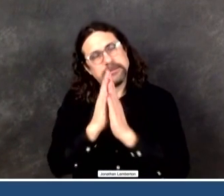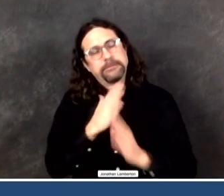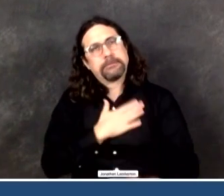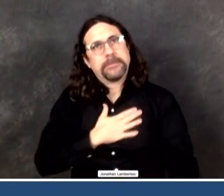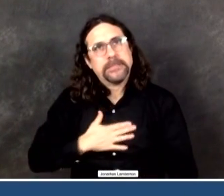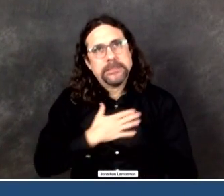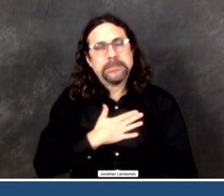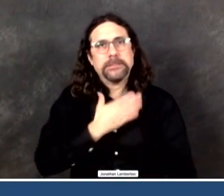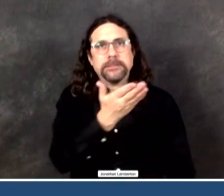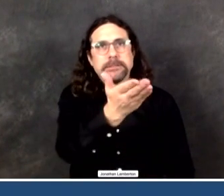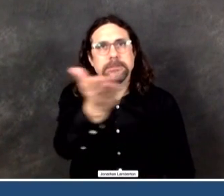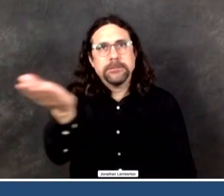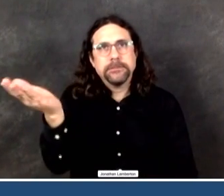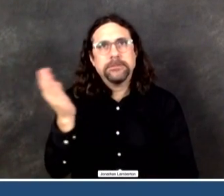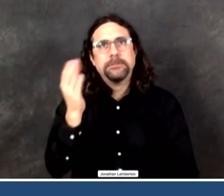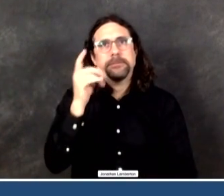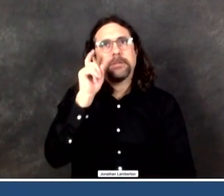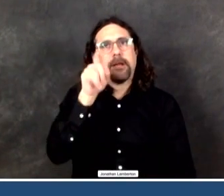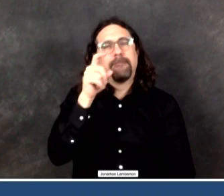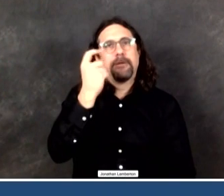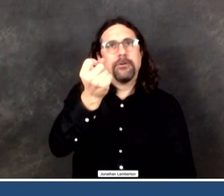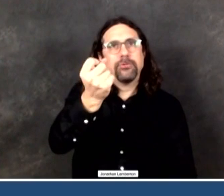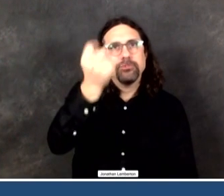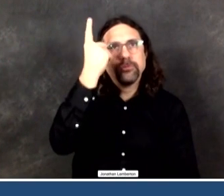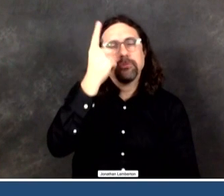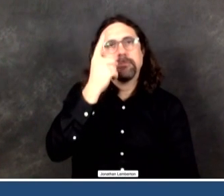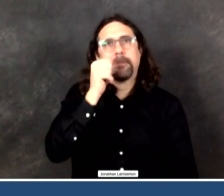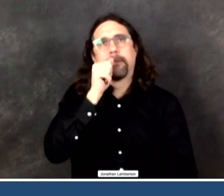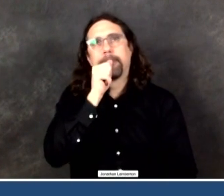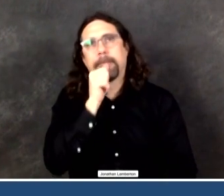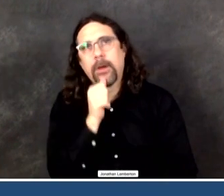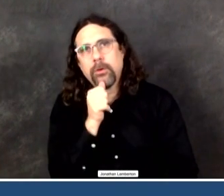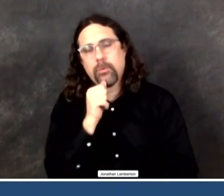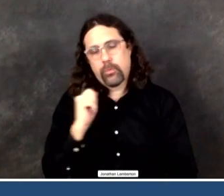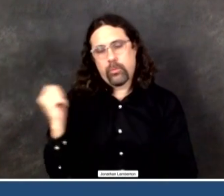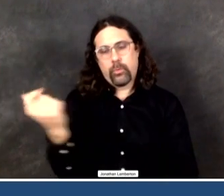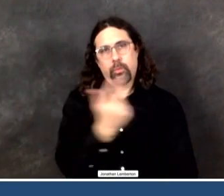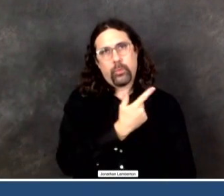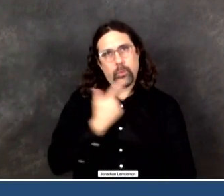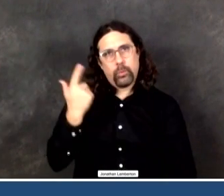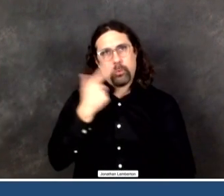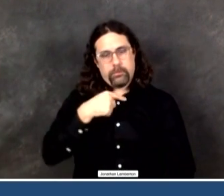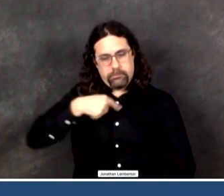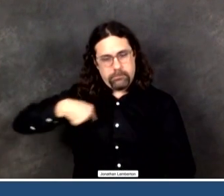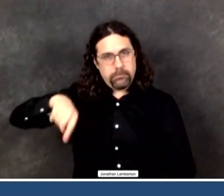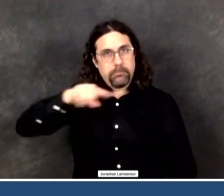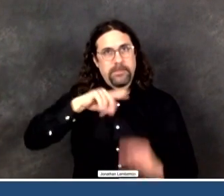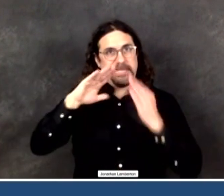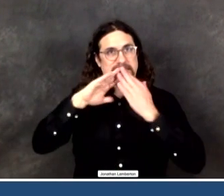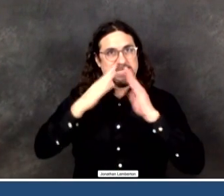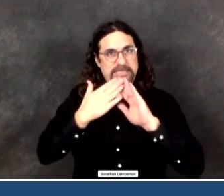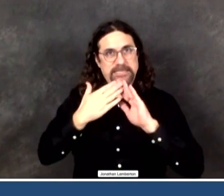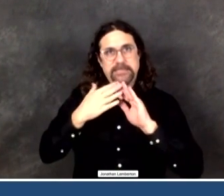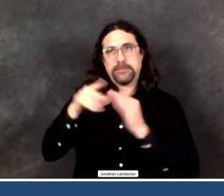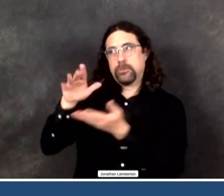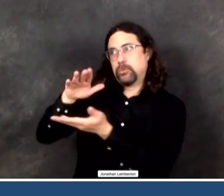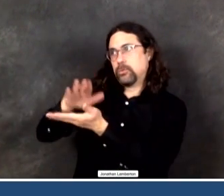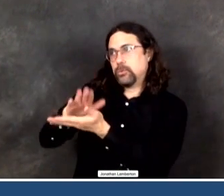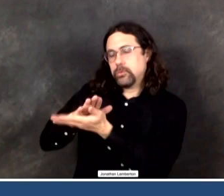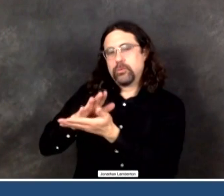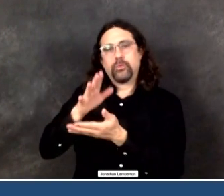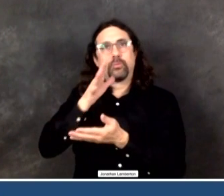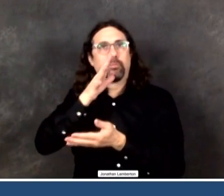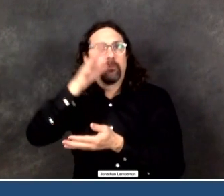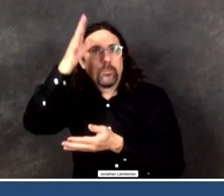tough, and not because of the disease alone, but because of the weather. As it gets warmer and warmer, our kids are going to get more and more restless. We know